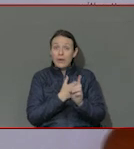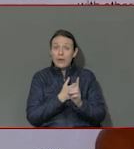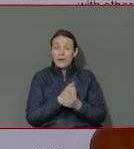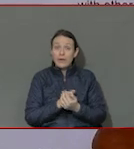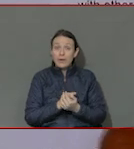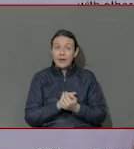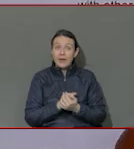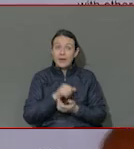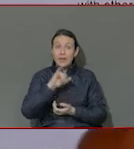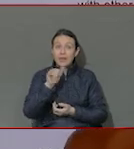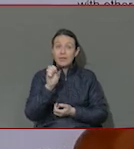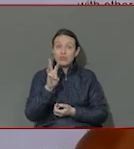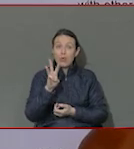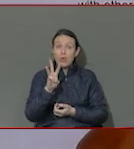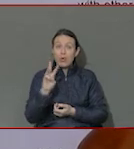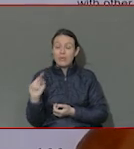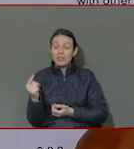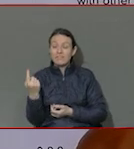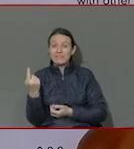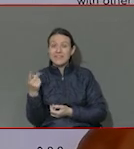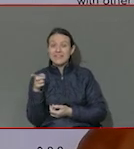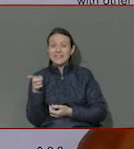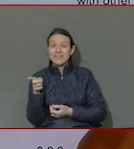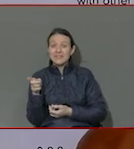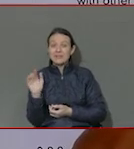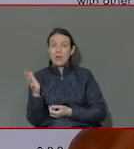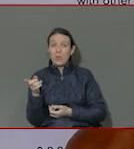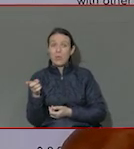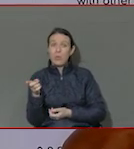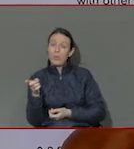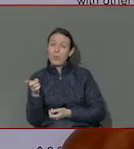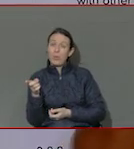The jaws of skull 1 is how?